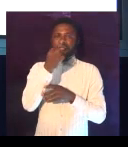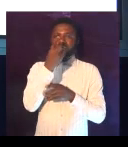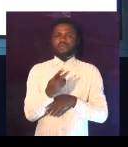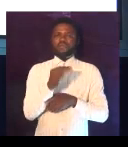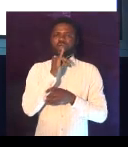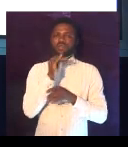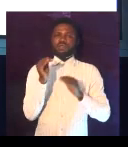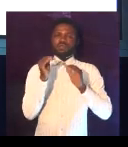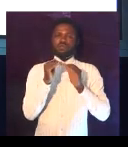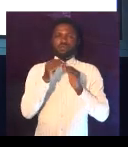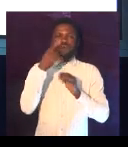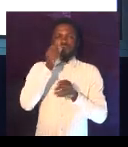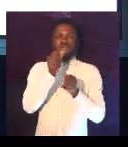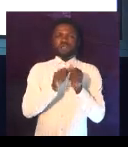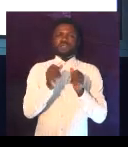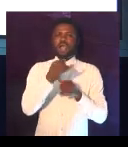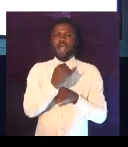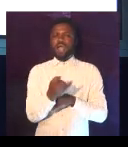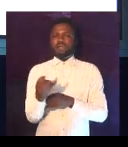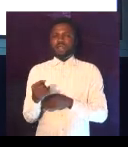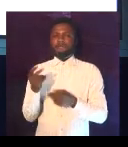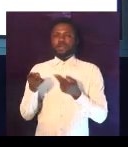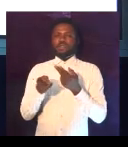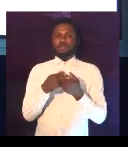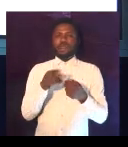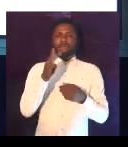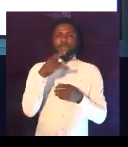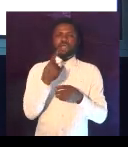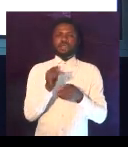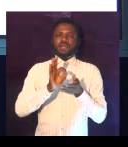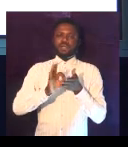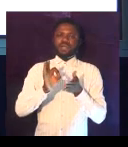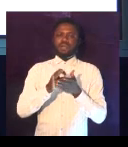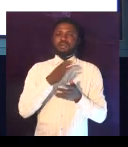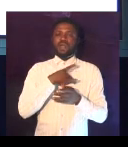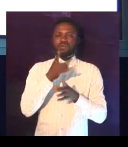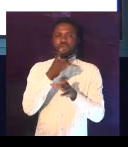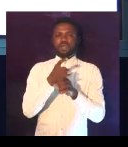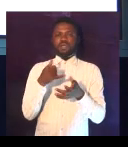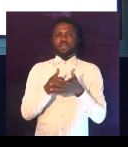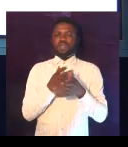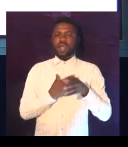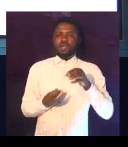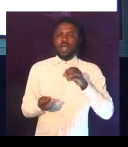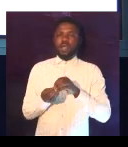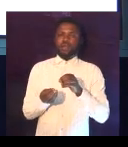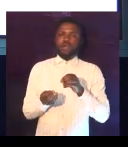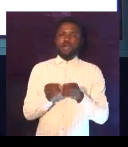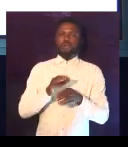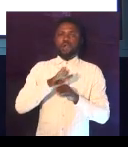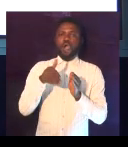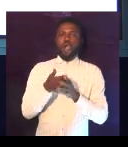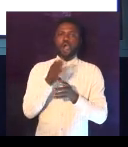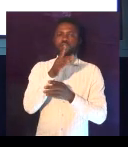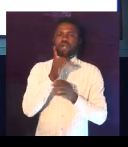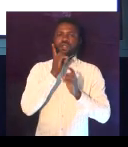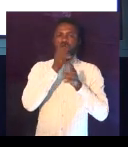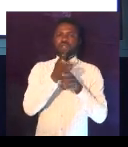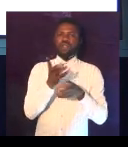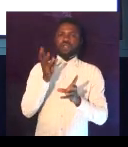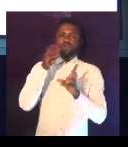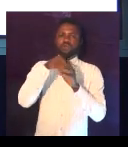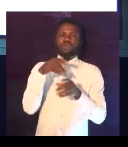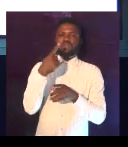that the average is equal for each item of data. Multiply it by the count and you get the total. Then add up all your